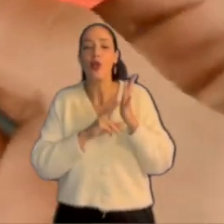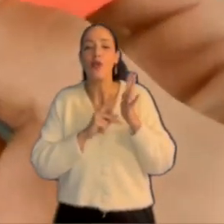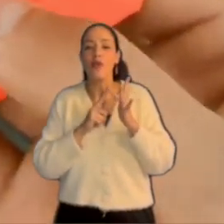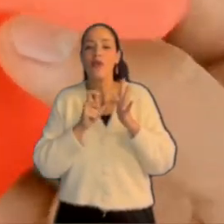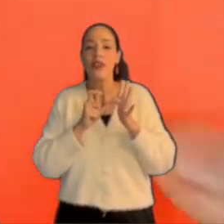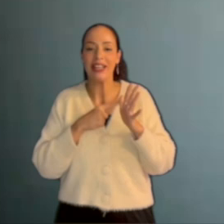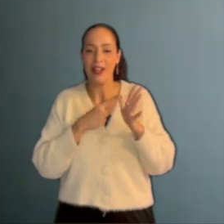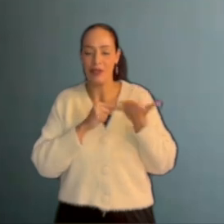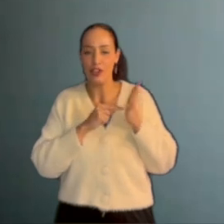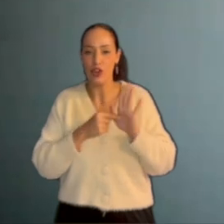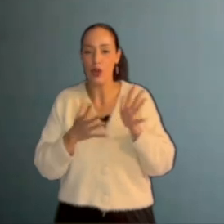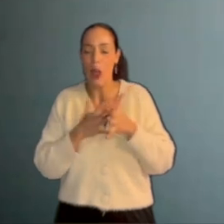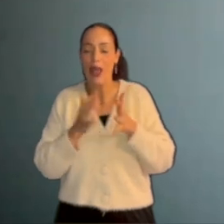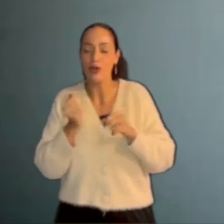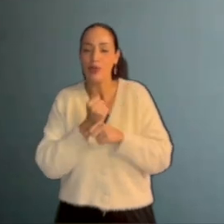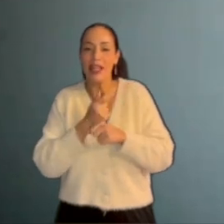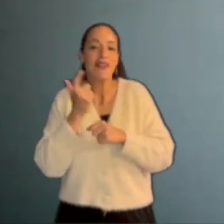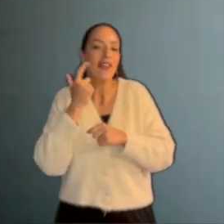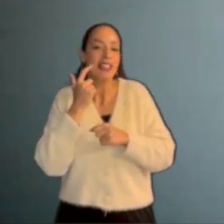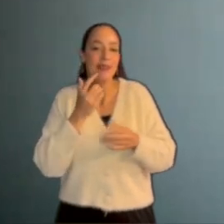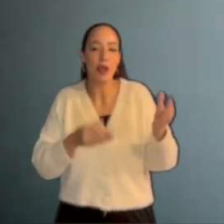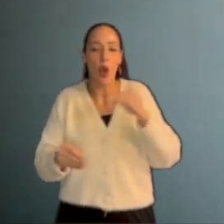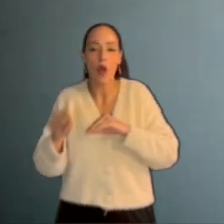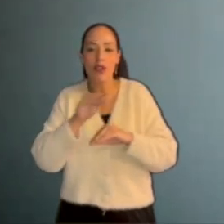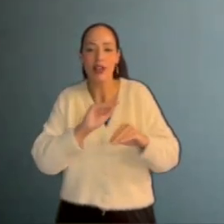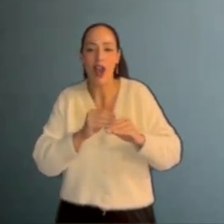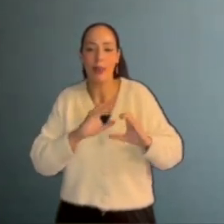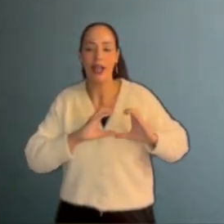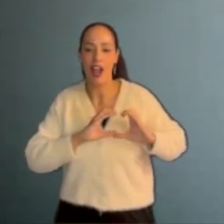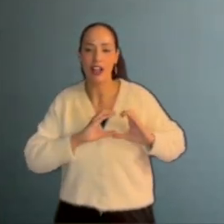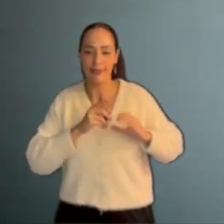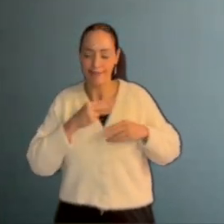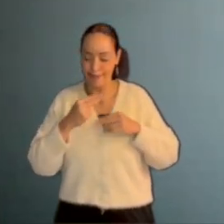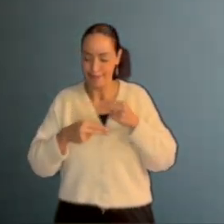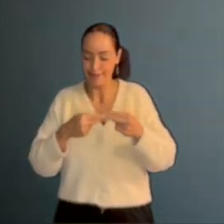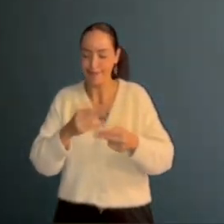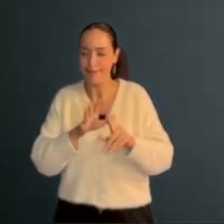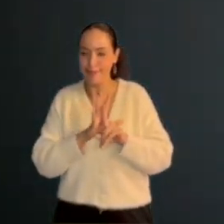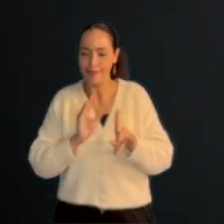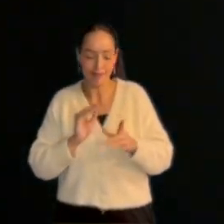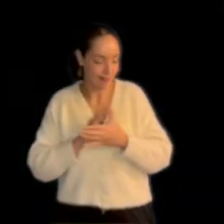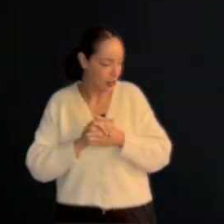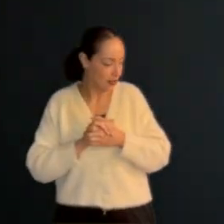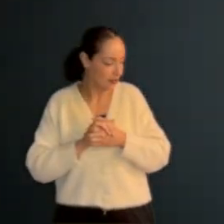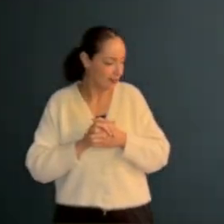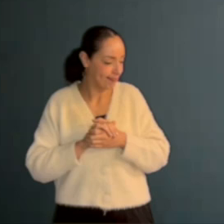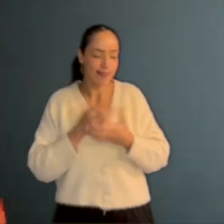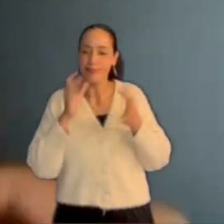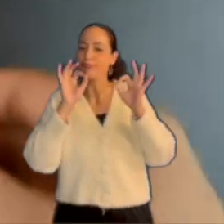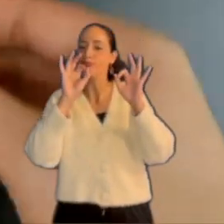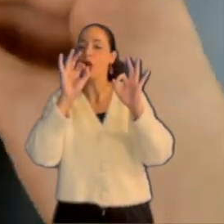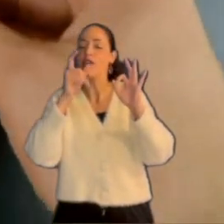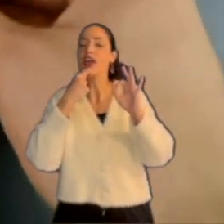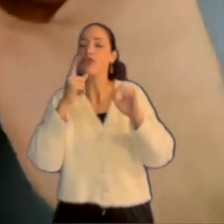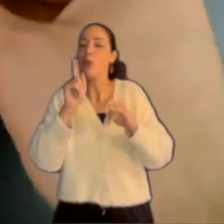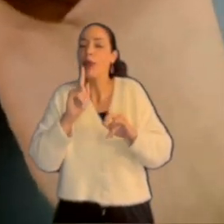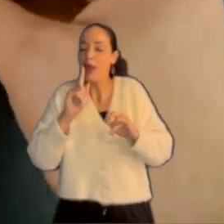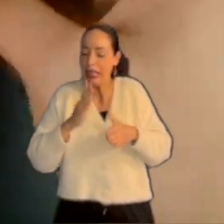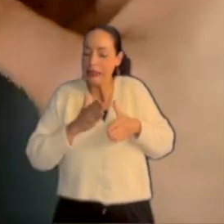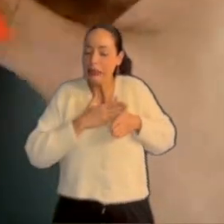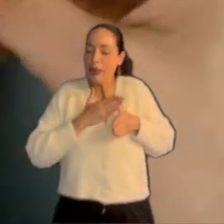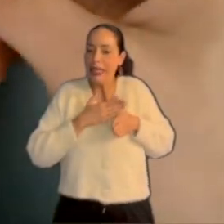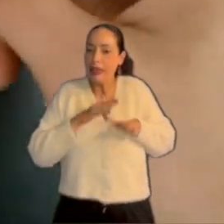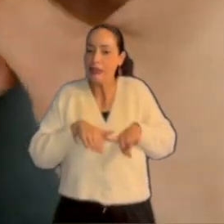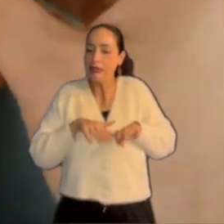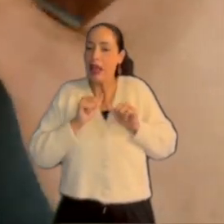it's ideal for beginners, and all you need to make it is a square of paper. You can use any size and any type.